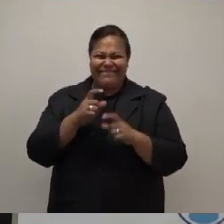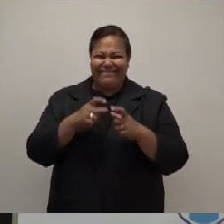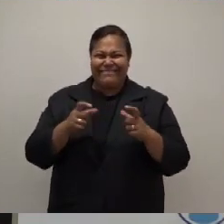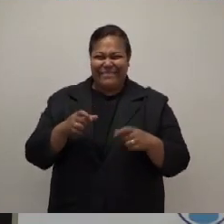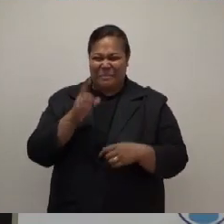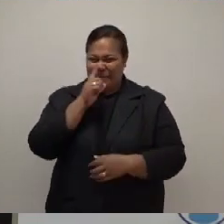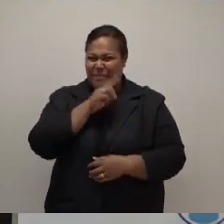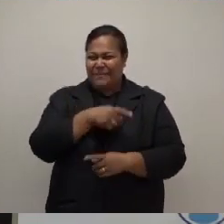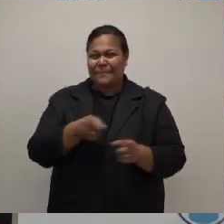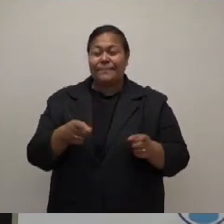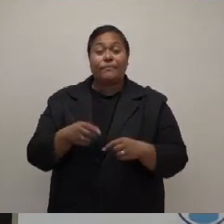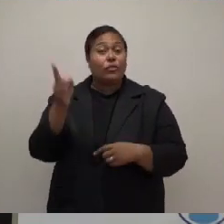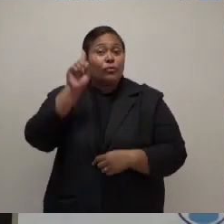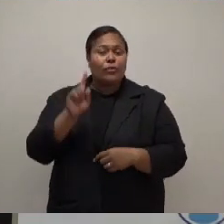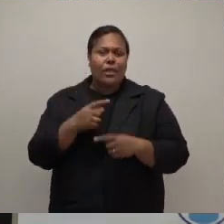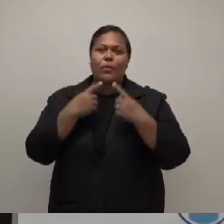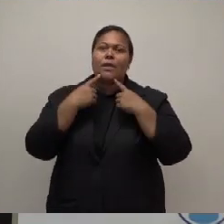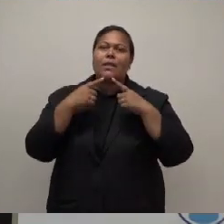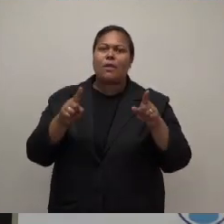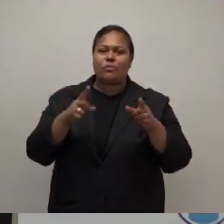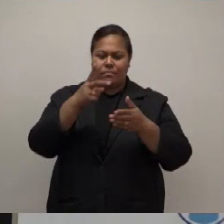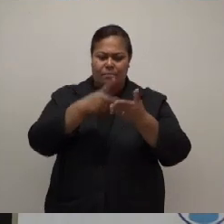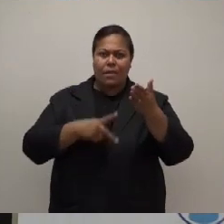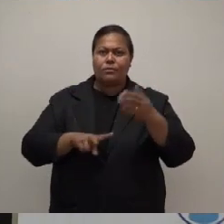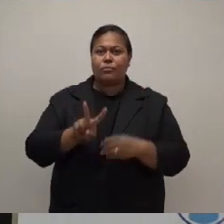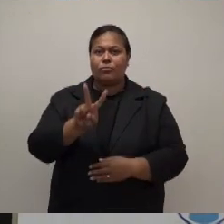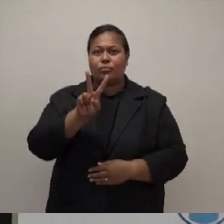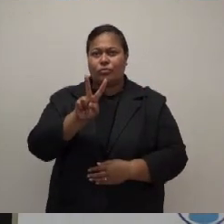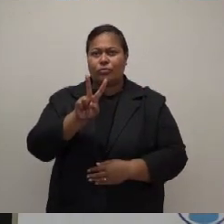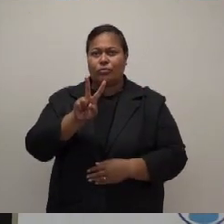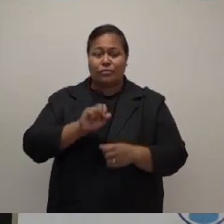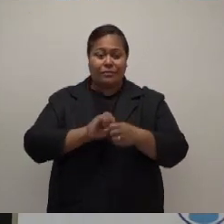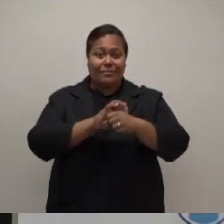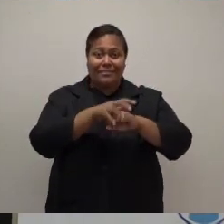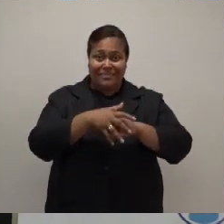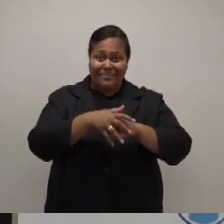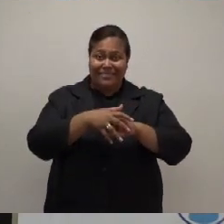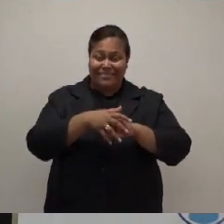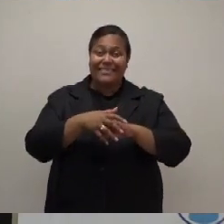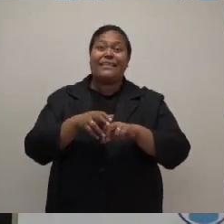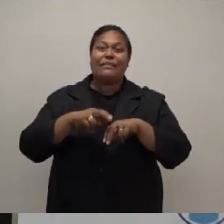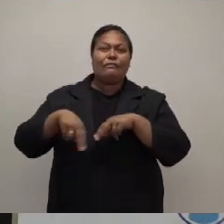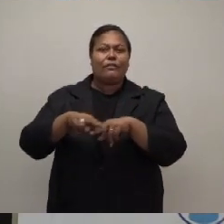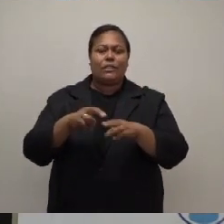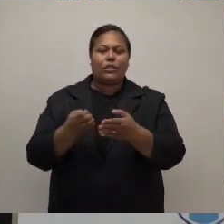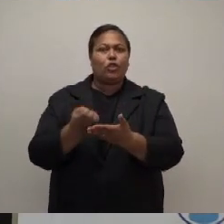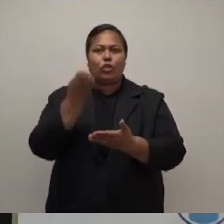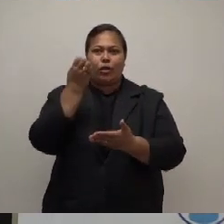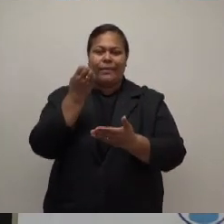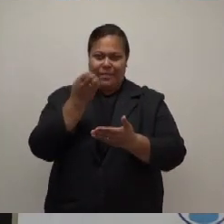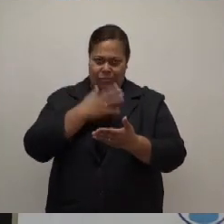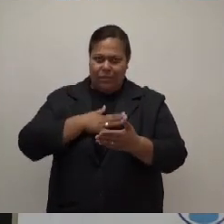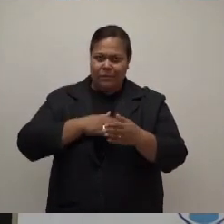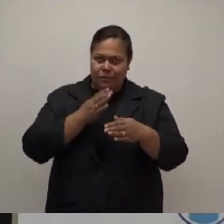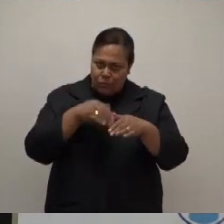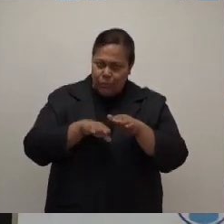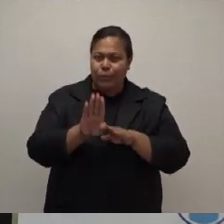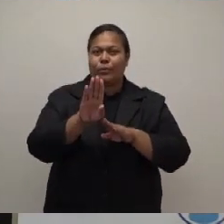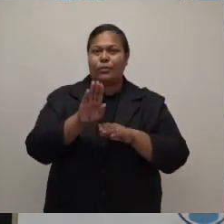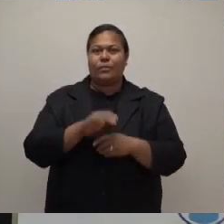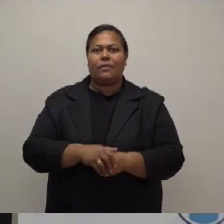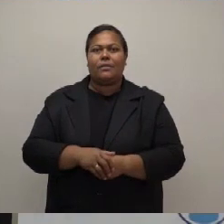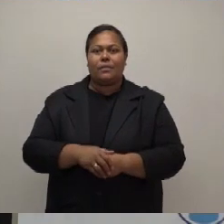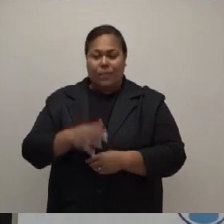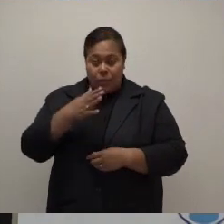Today, we'll be announcing phase 2 of Fiji's COVID-safe economic recovery, laying out a framework for